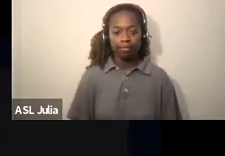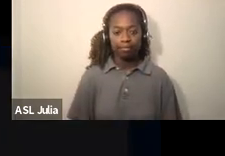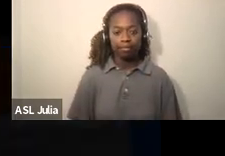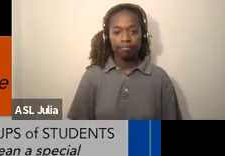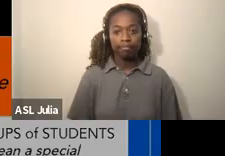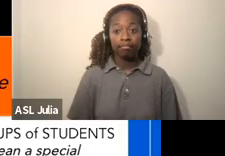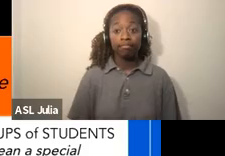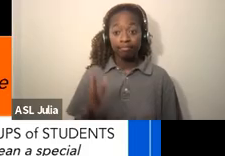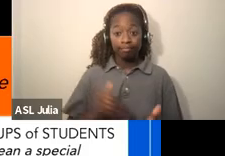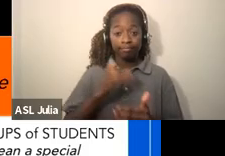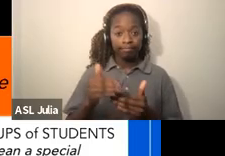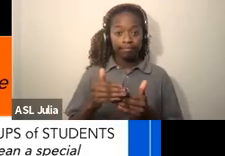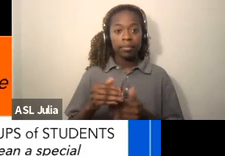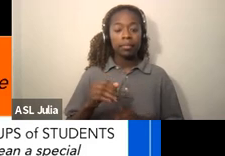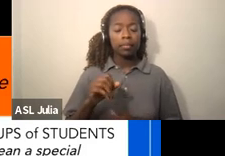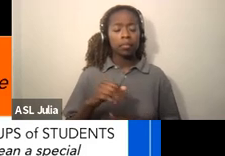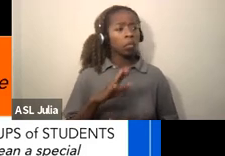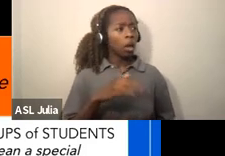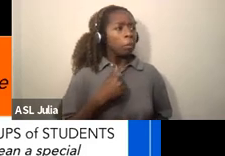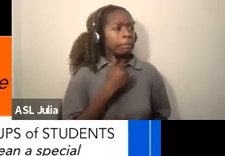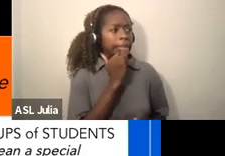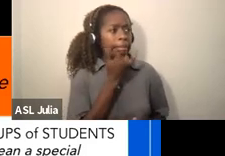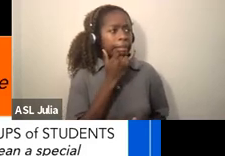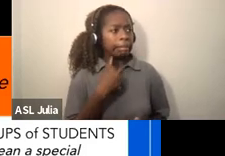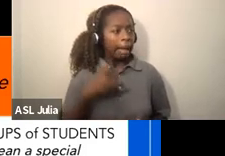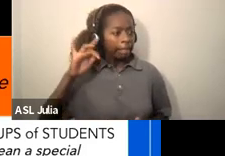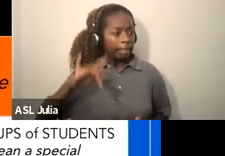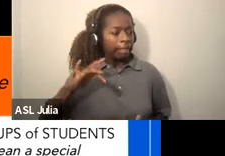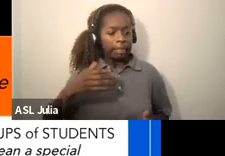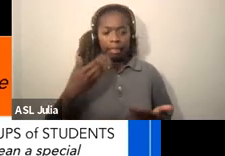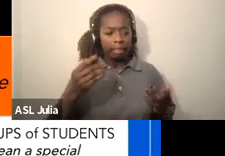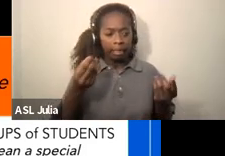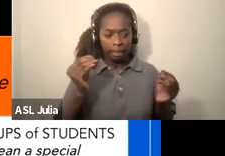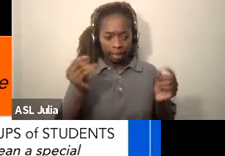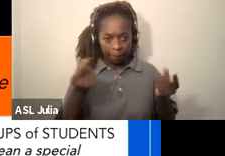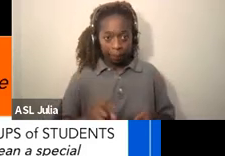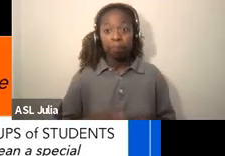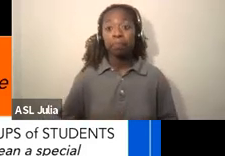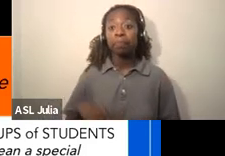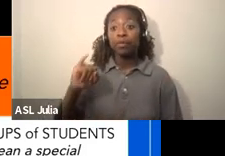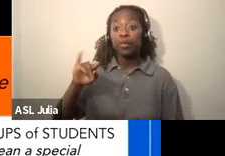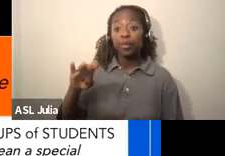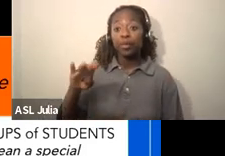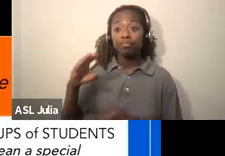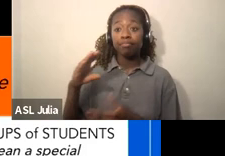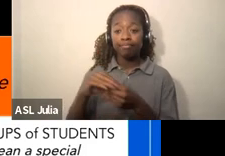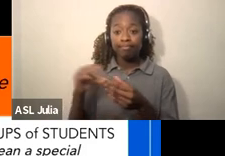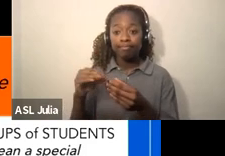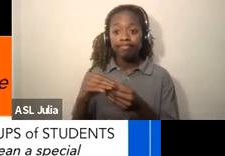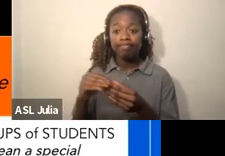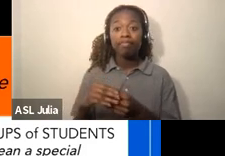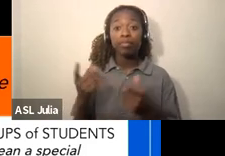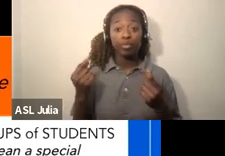next slide yeah didn't move i apologize so what we did is we we